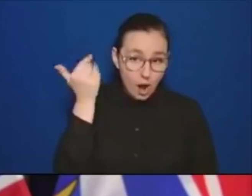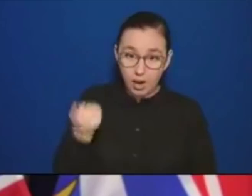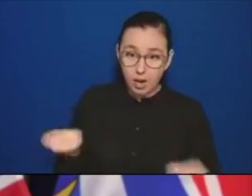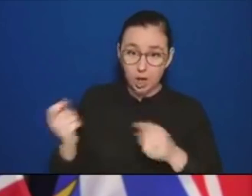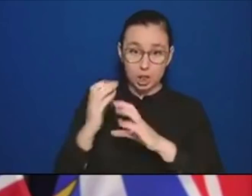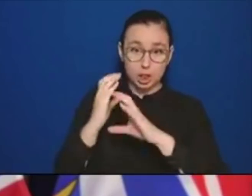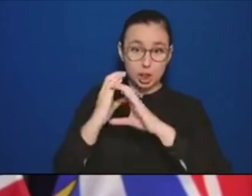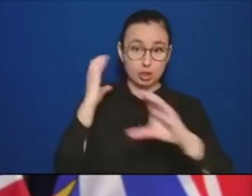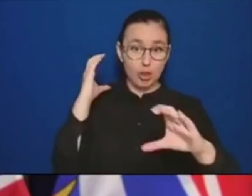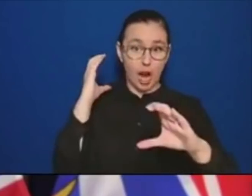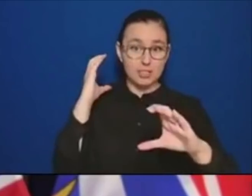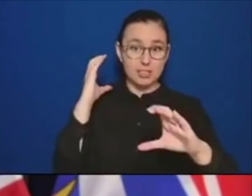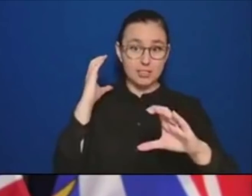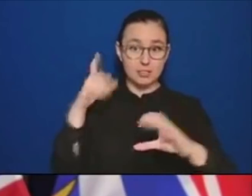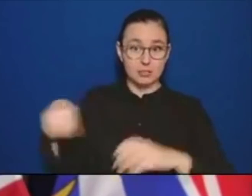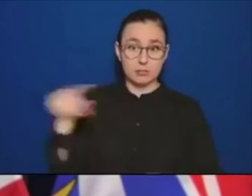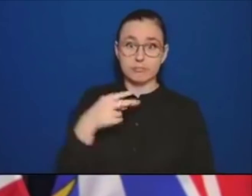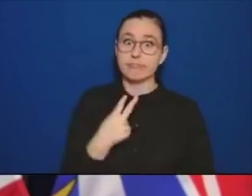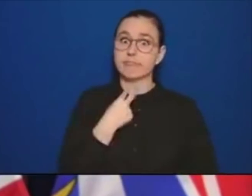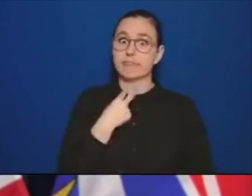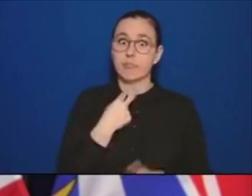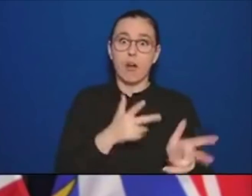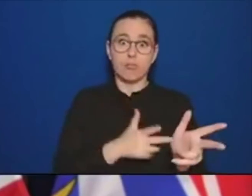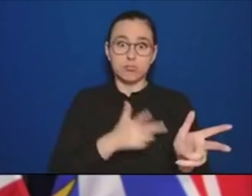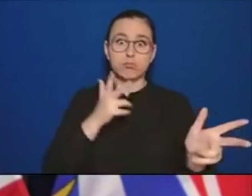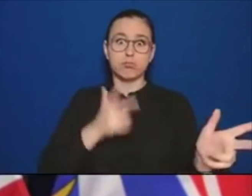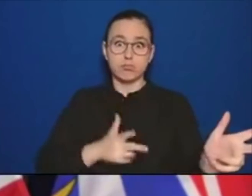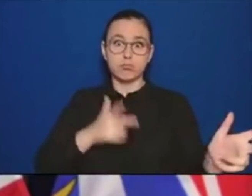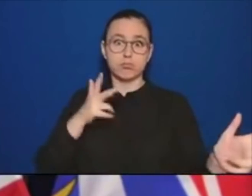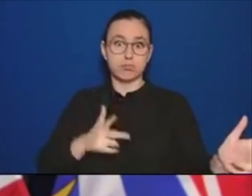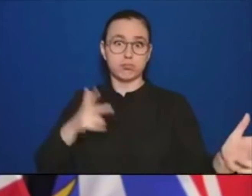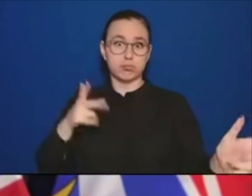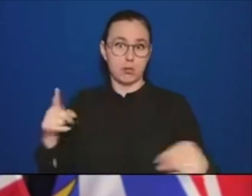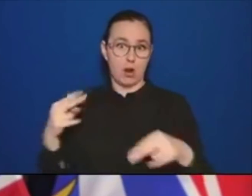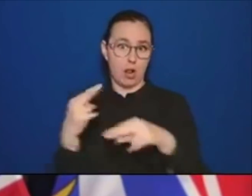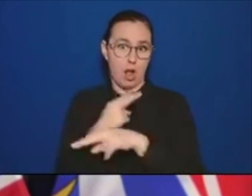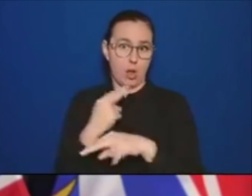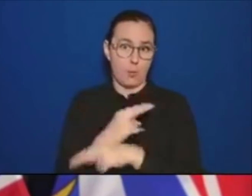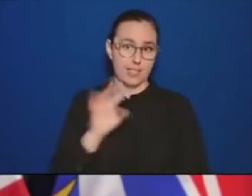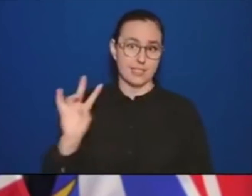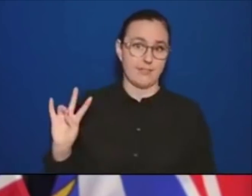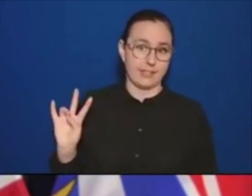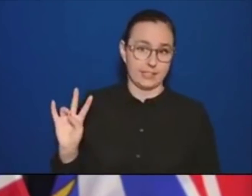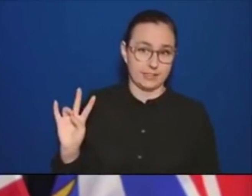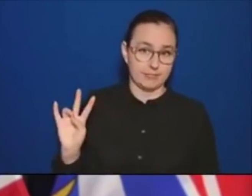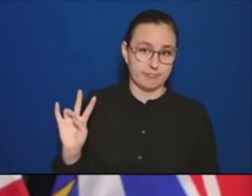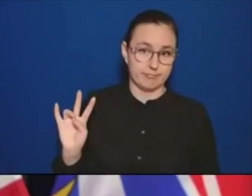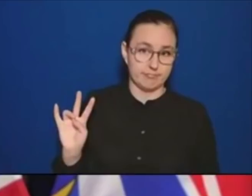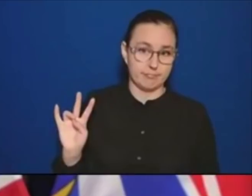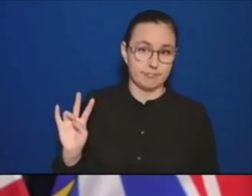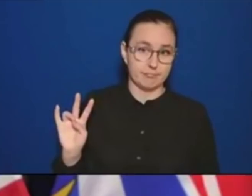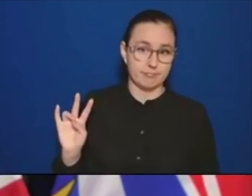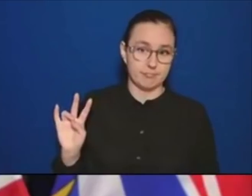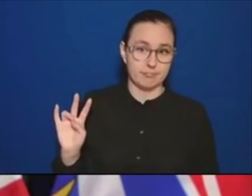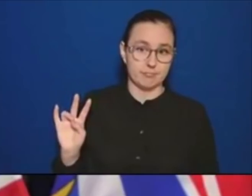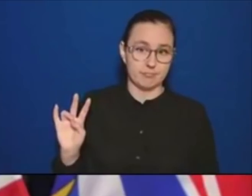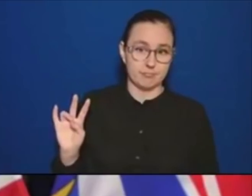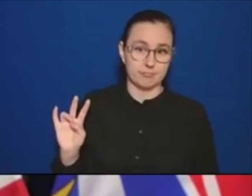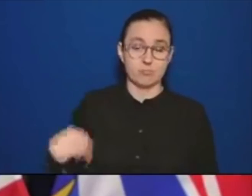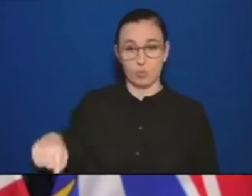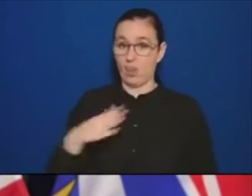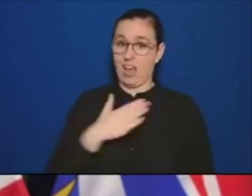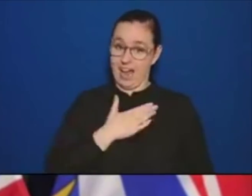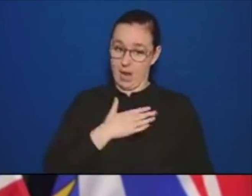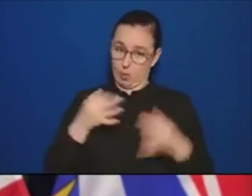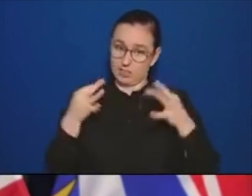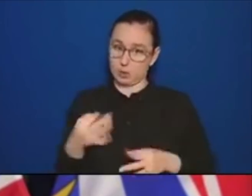hopelessly congested on Highway 7, and this was not a decision that was taken lightly, but we needed